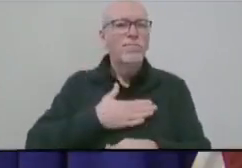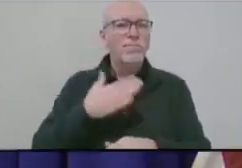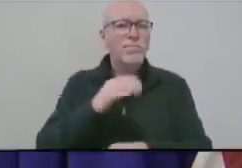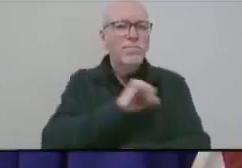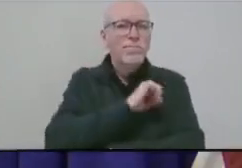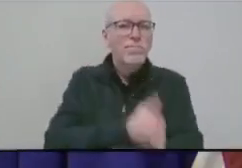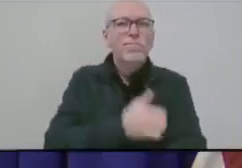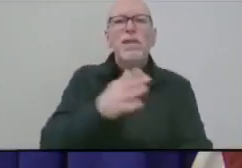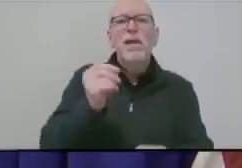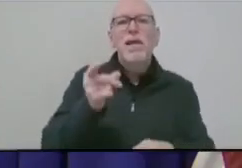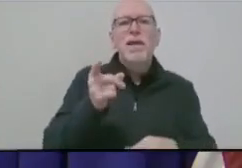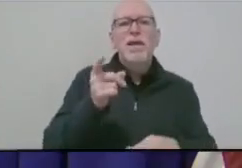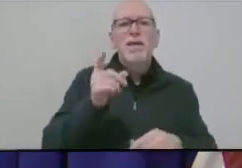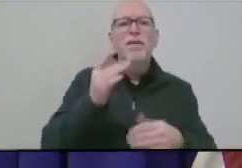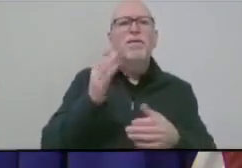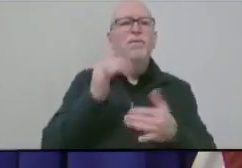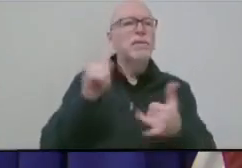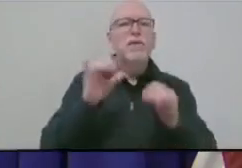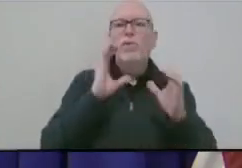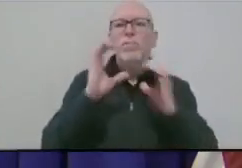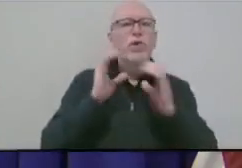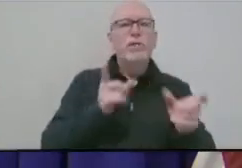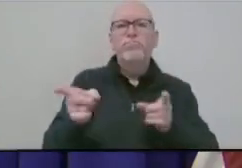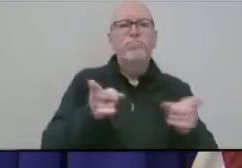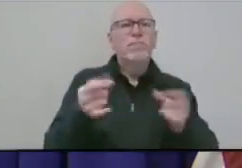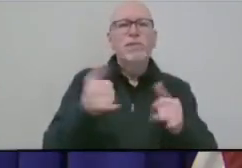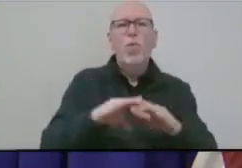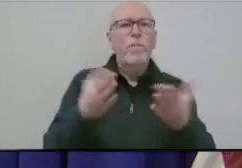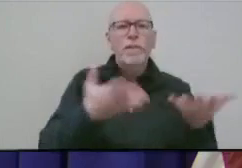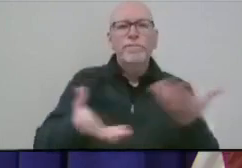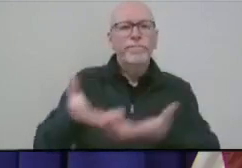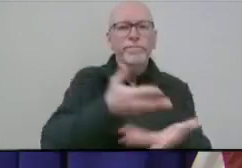the channels of communication are open.